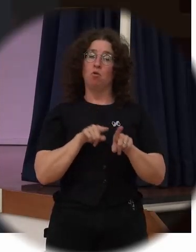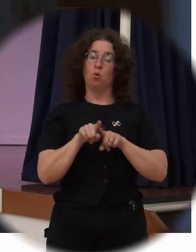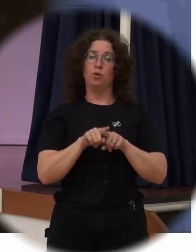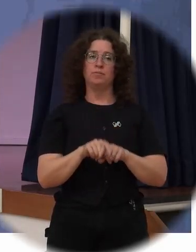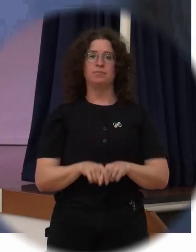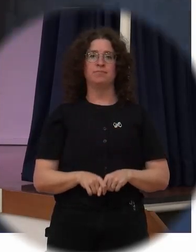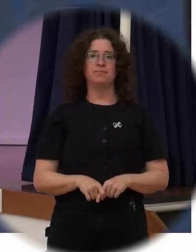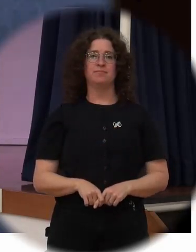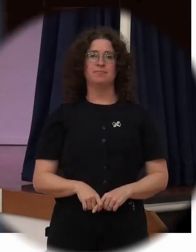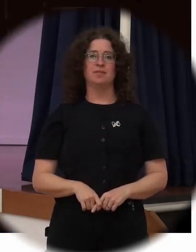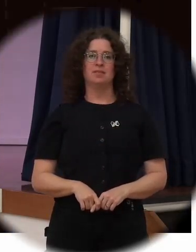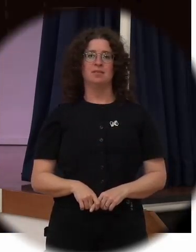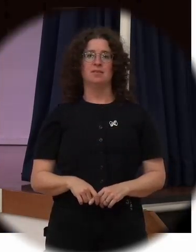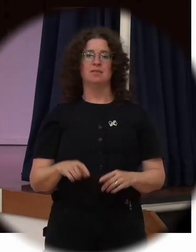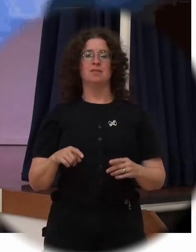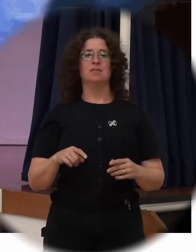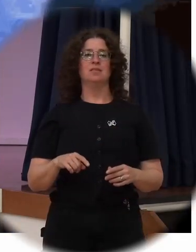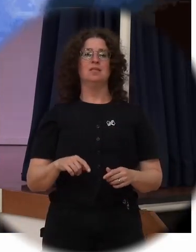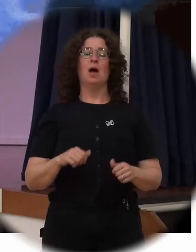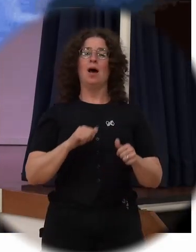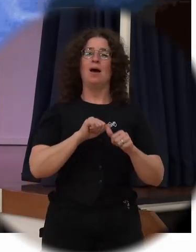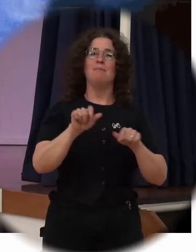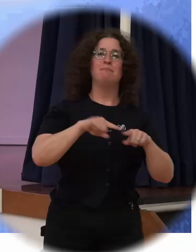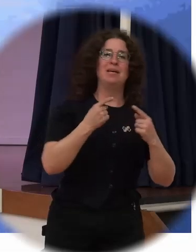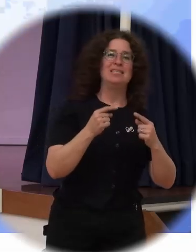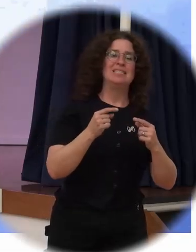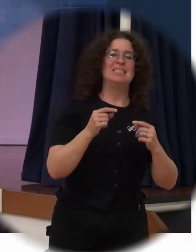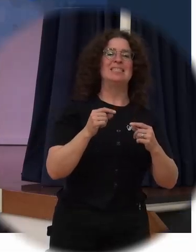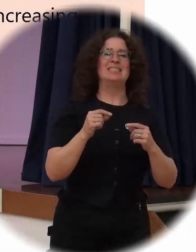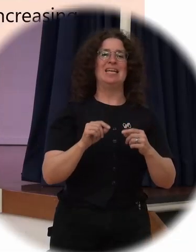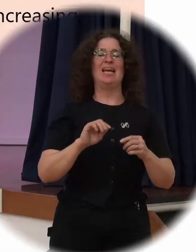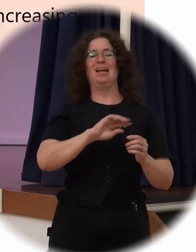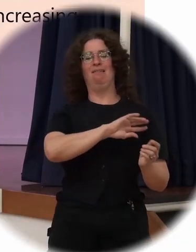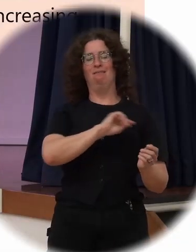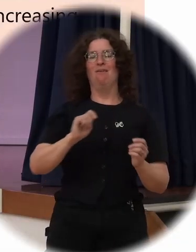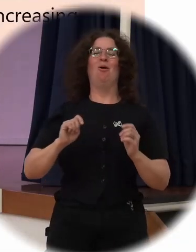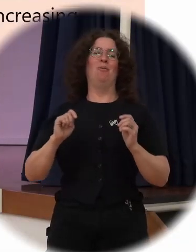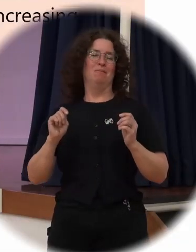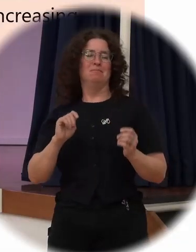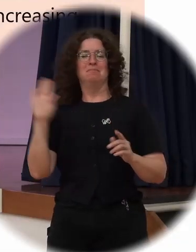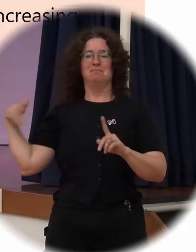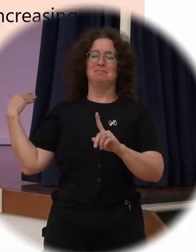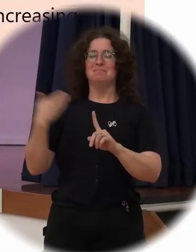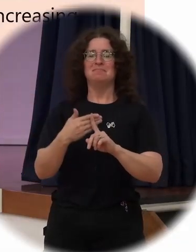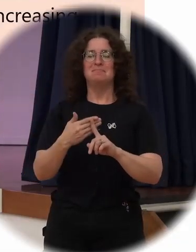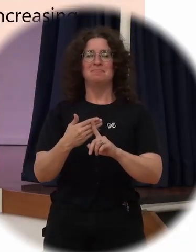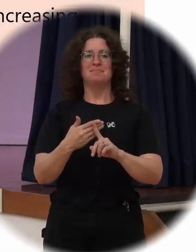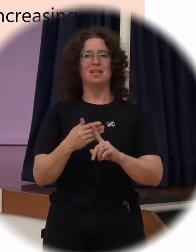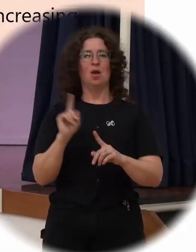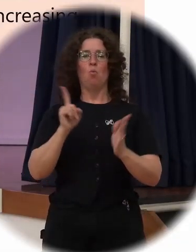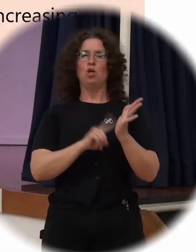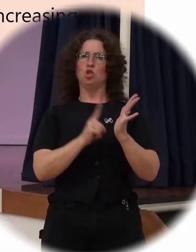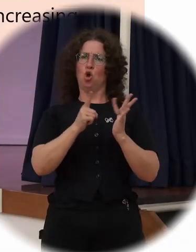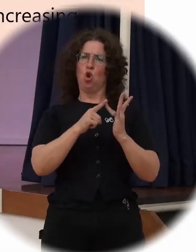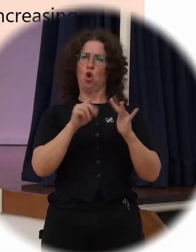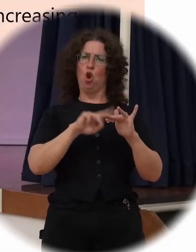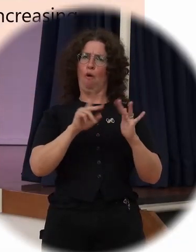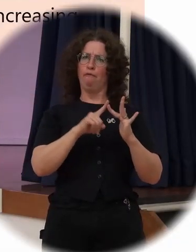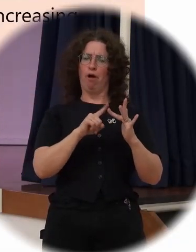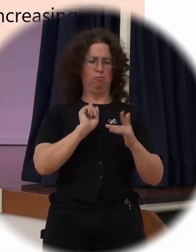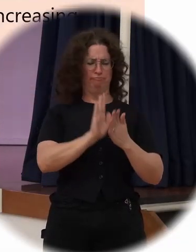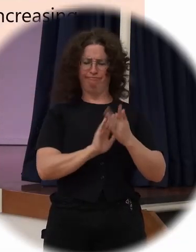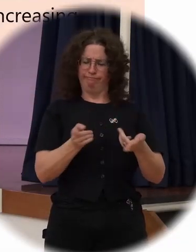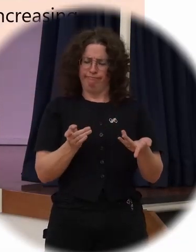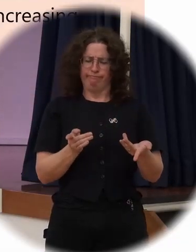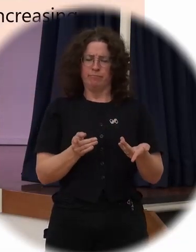the greatest thing since IBM, LoFi games. Kidding, not really. So what is LoFi games? It's an initiative where